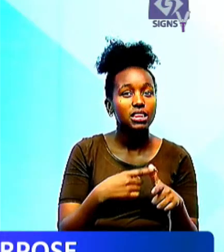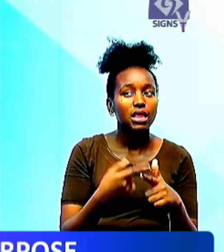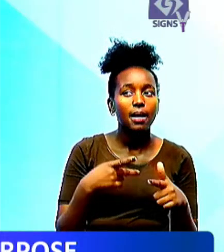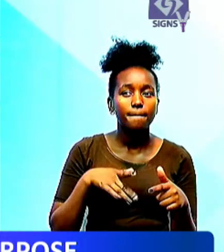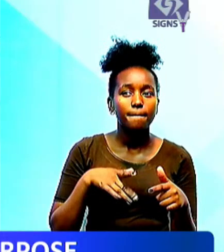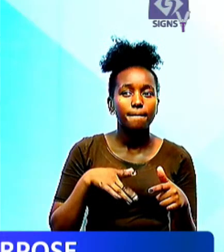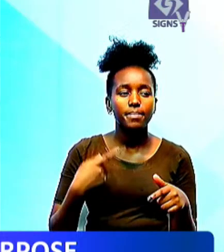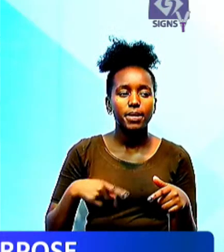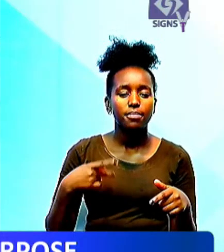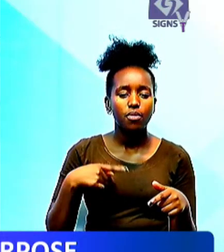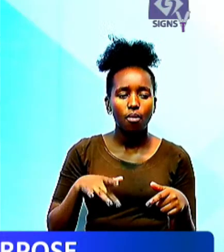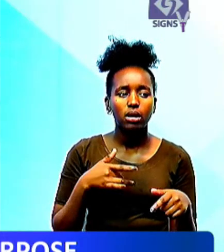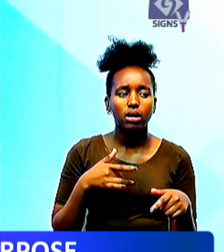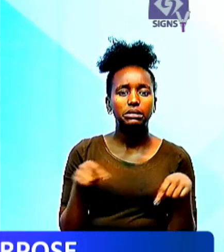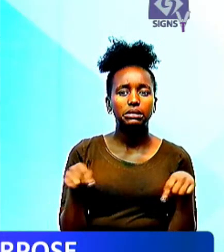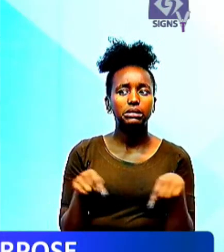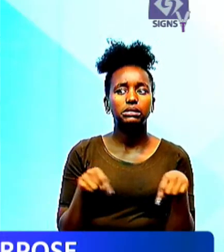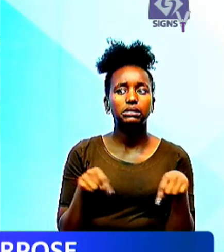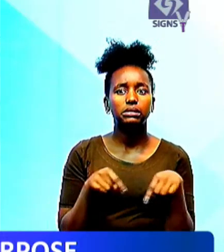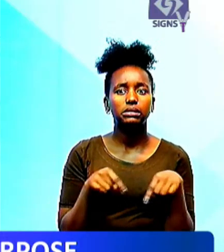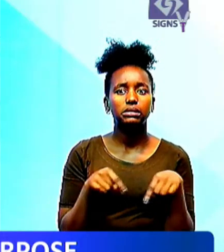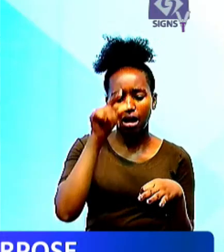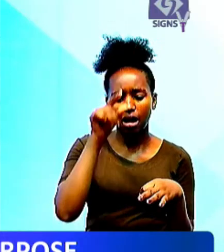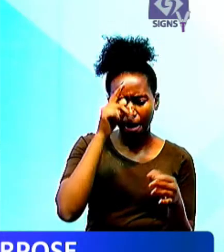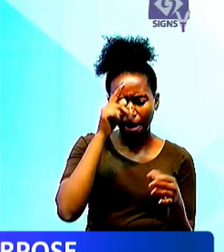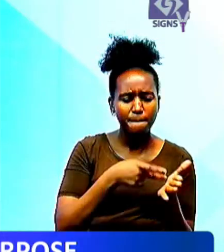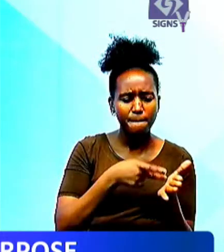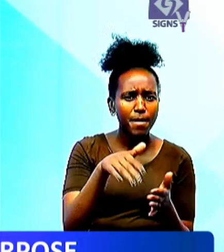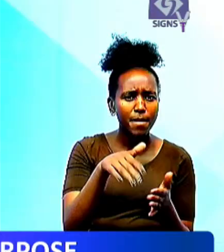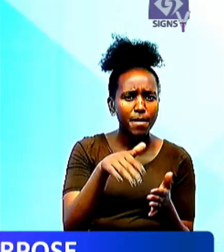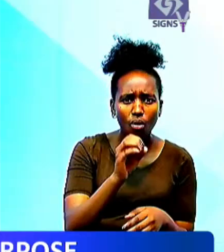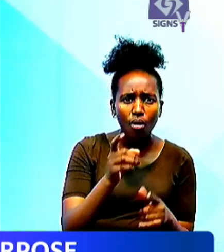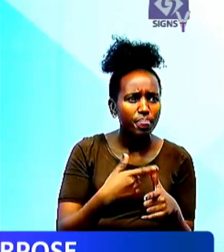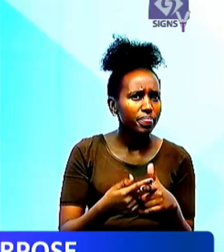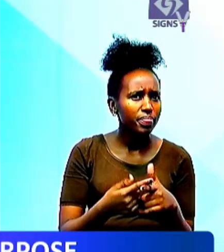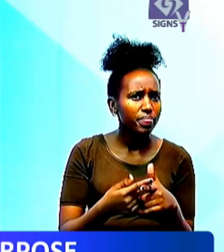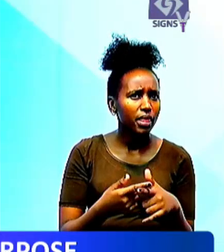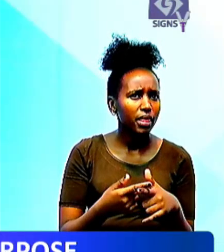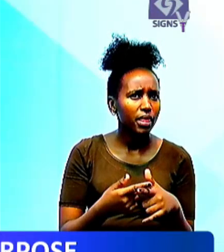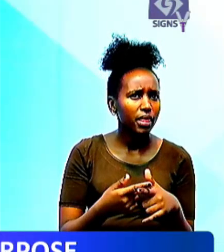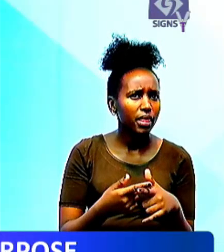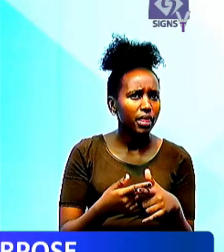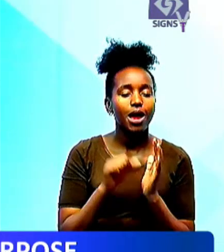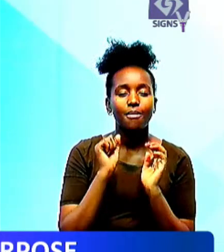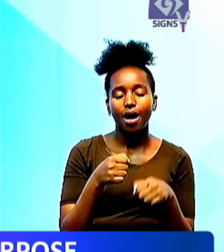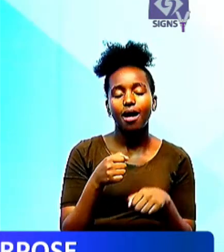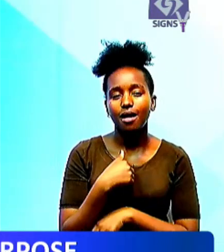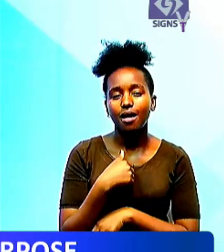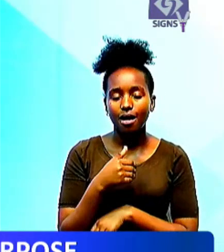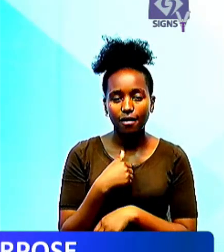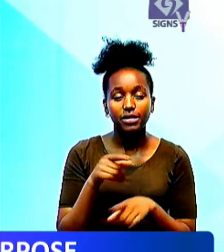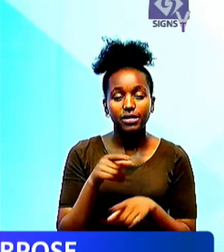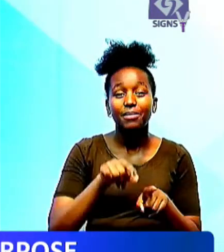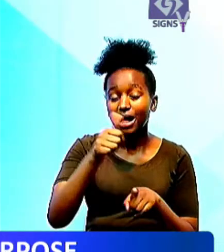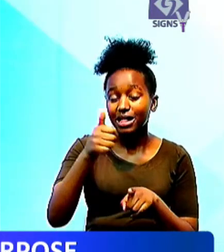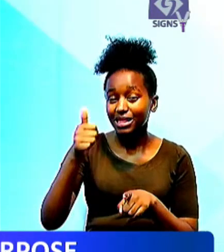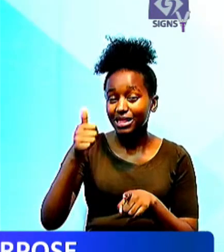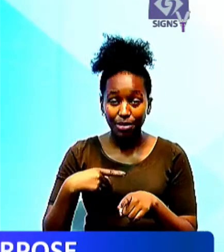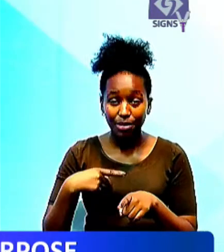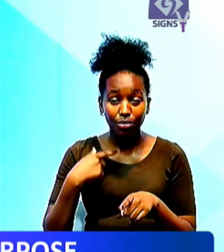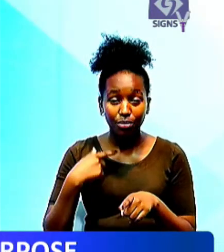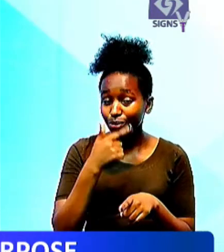it mean? If the government defaulted, it means you are not able to pay, your credit rating comes down, and the foreigners start pulling